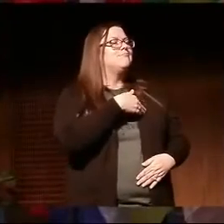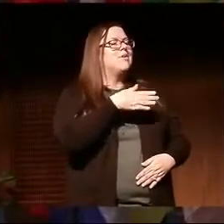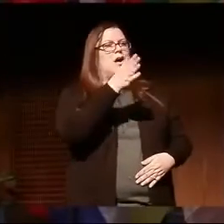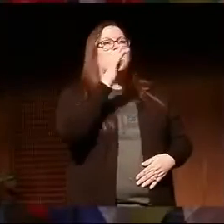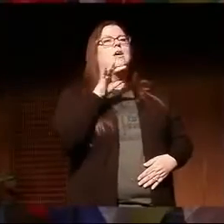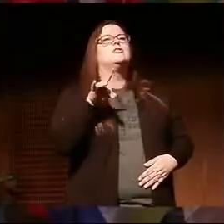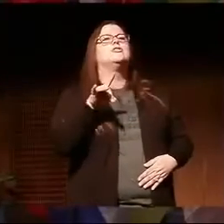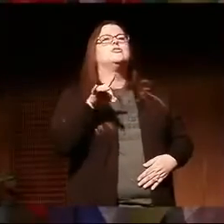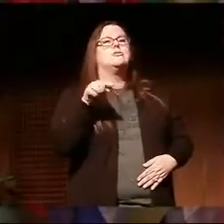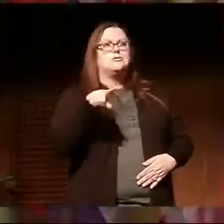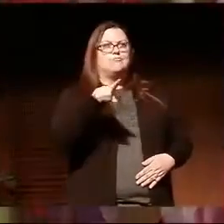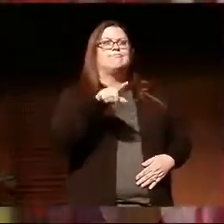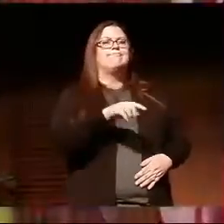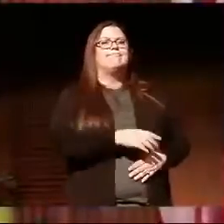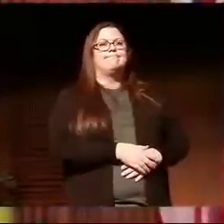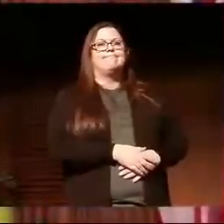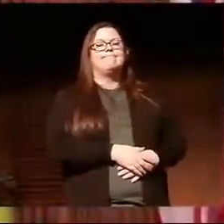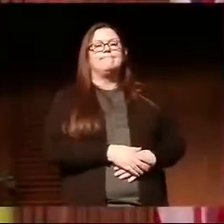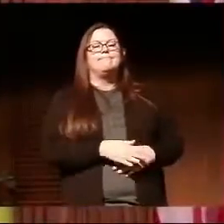Even though we are these